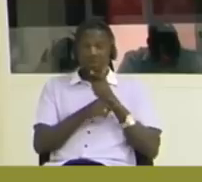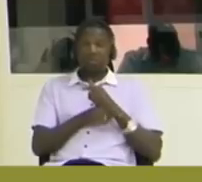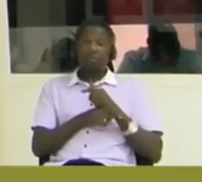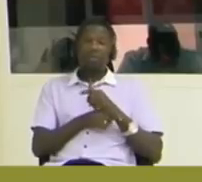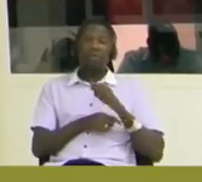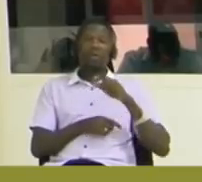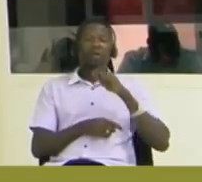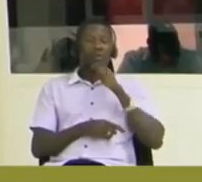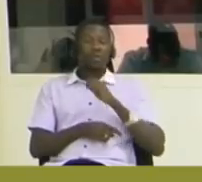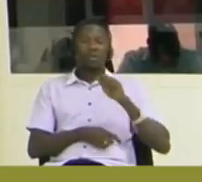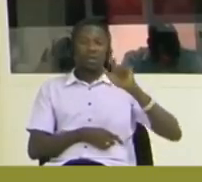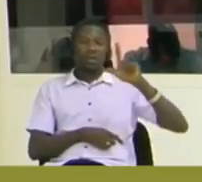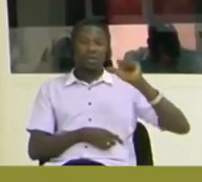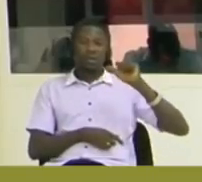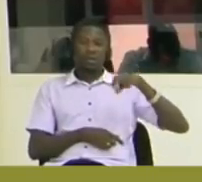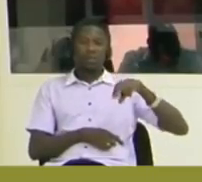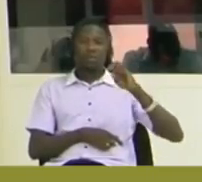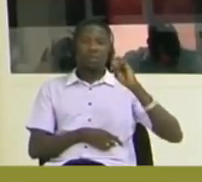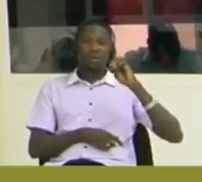driver.